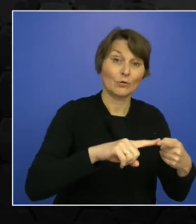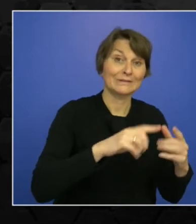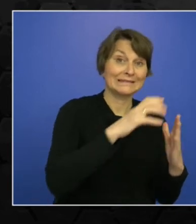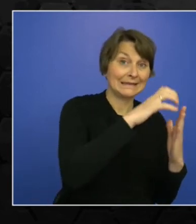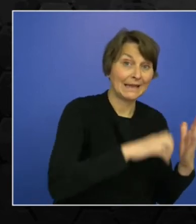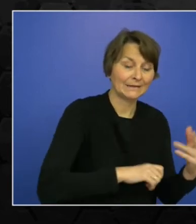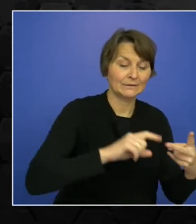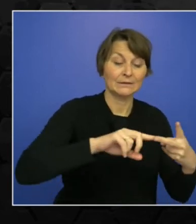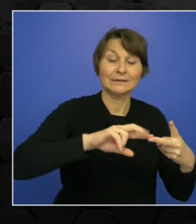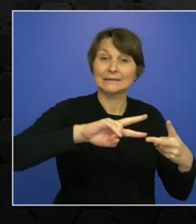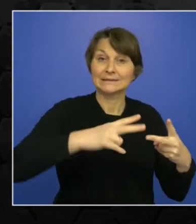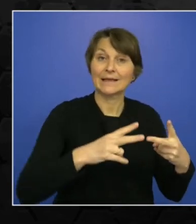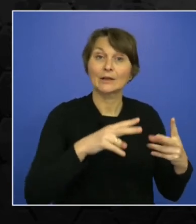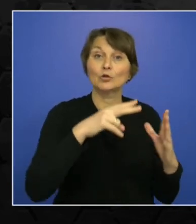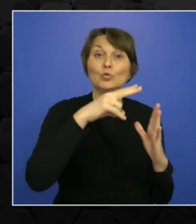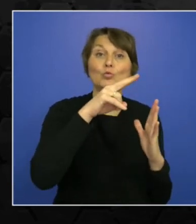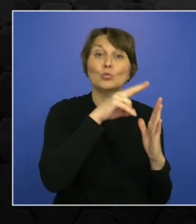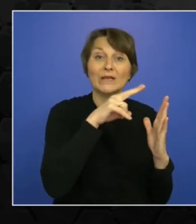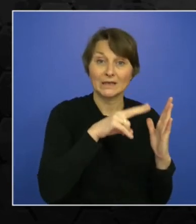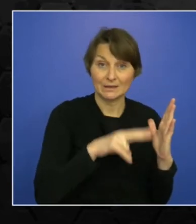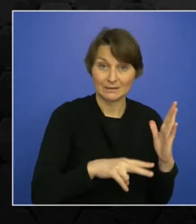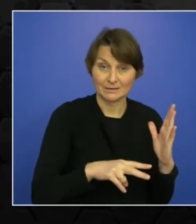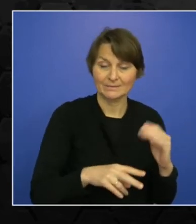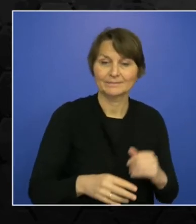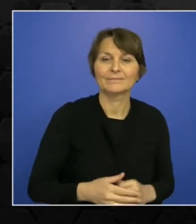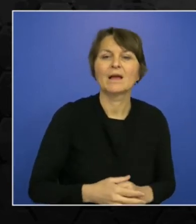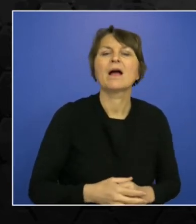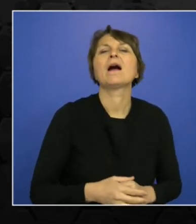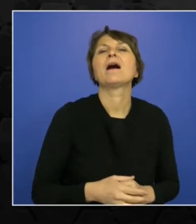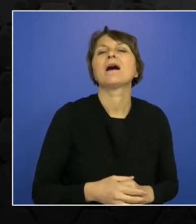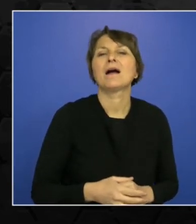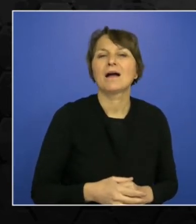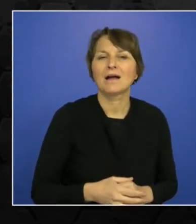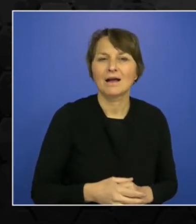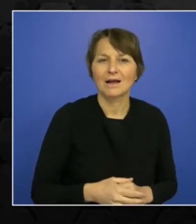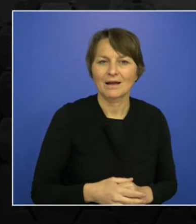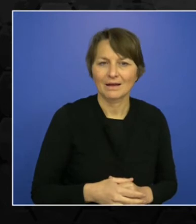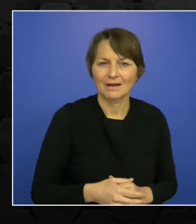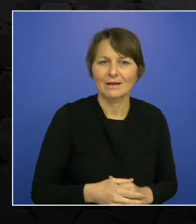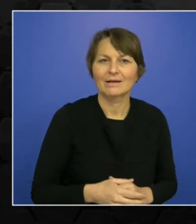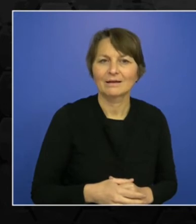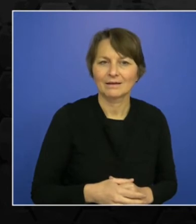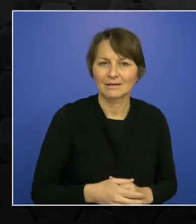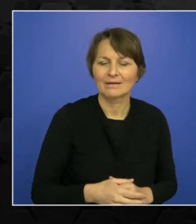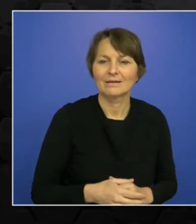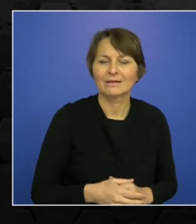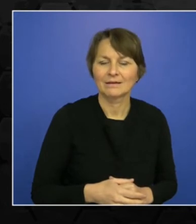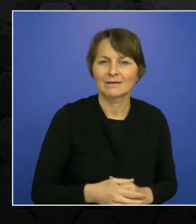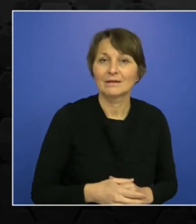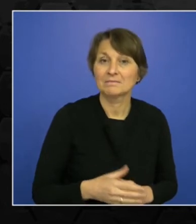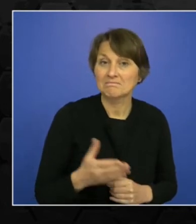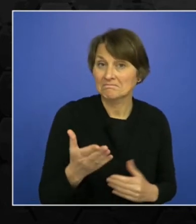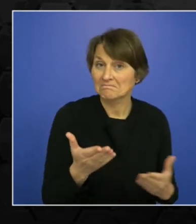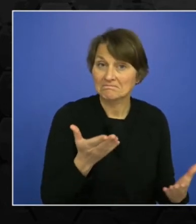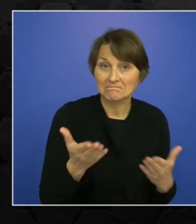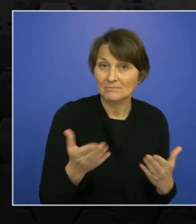Oh, well. Oh, the read API. Yeah. Do you want to take this, Lisa, or do I take